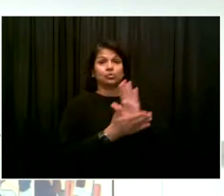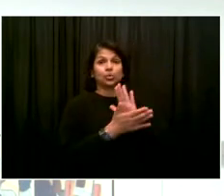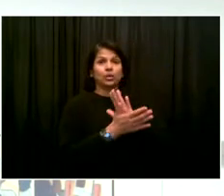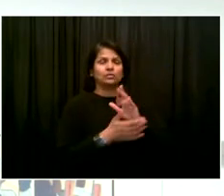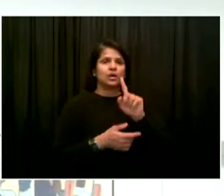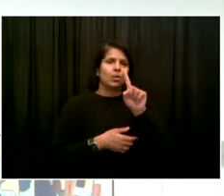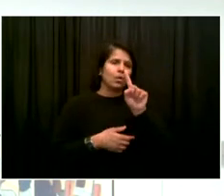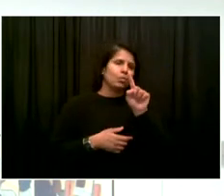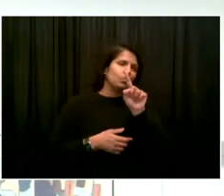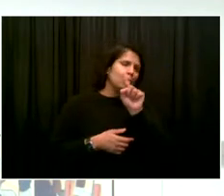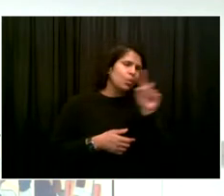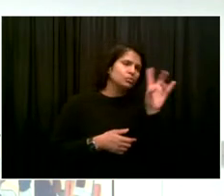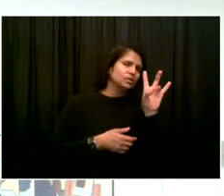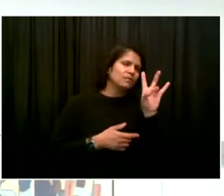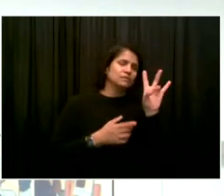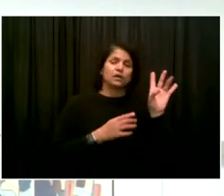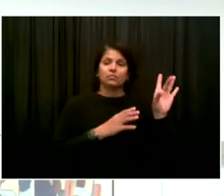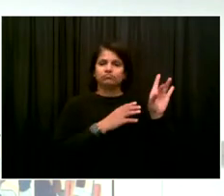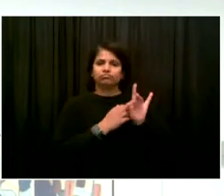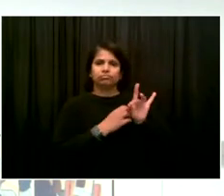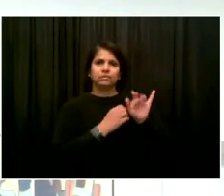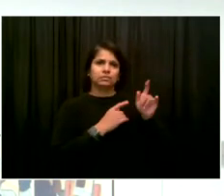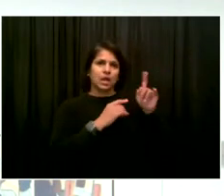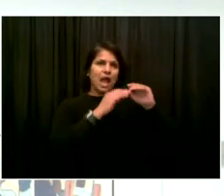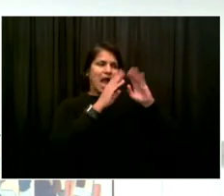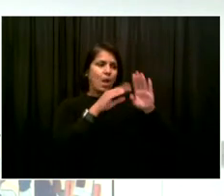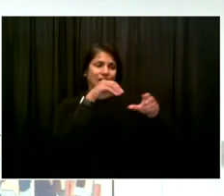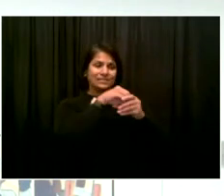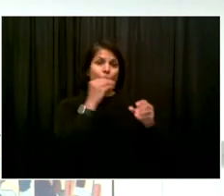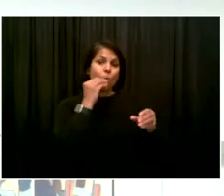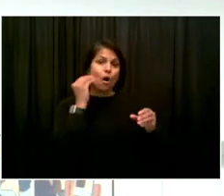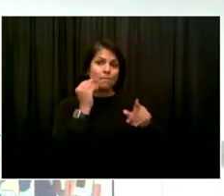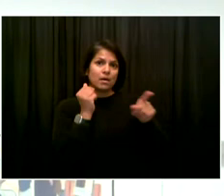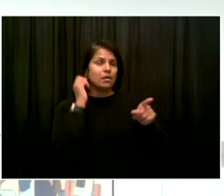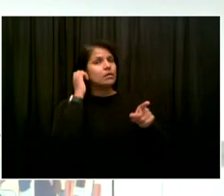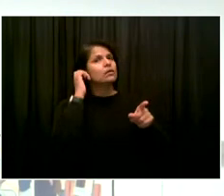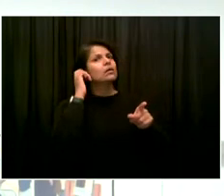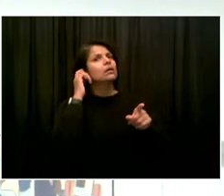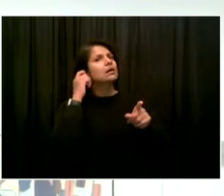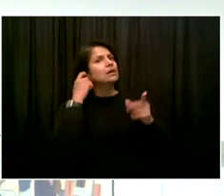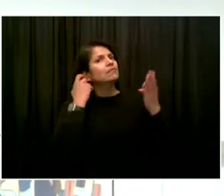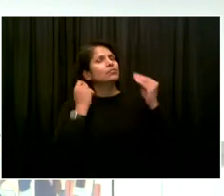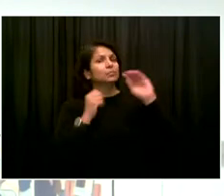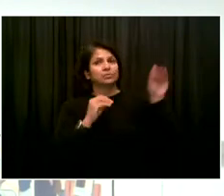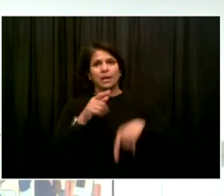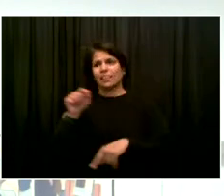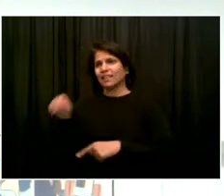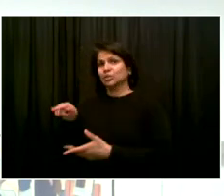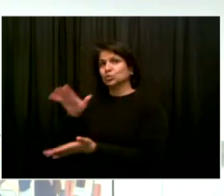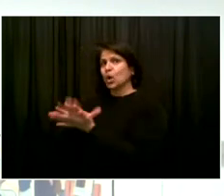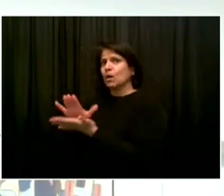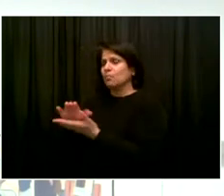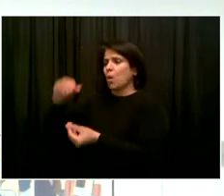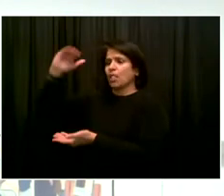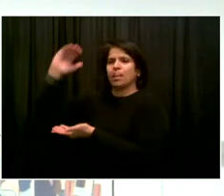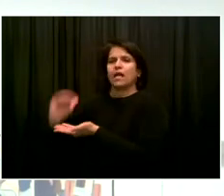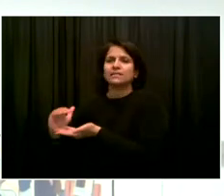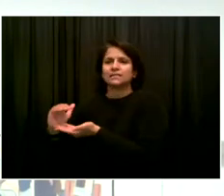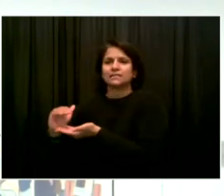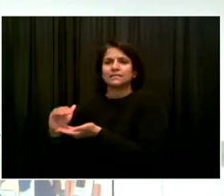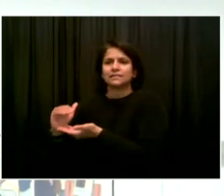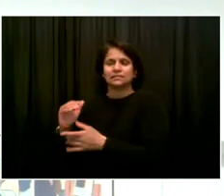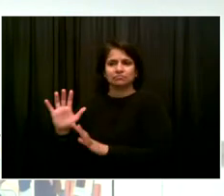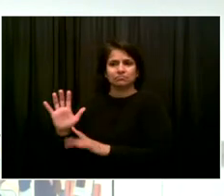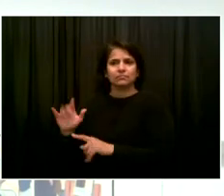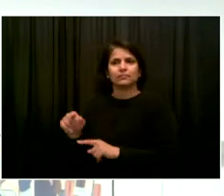COVID-19, or over 14%. This marked reduction in risk makes sense.